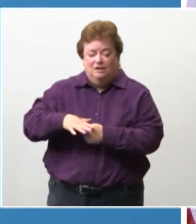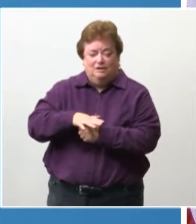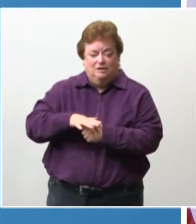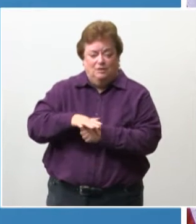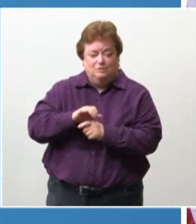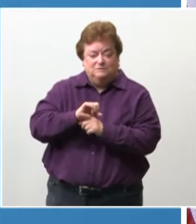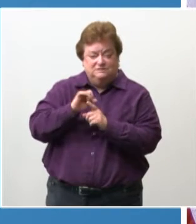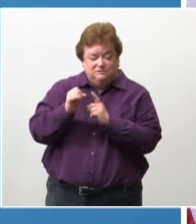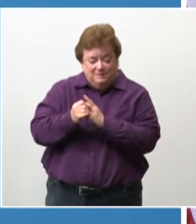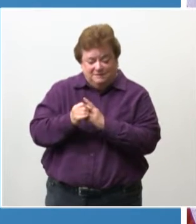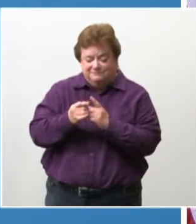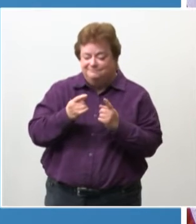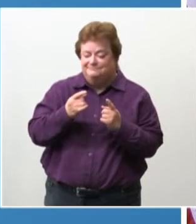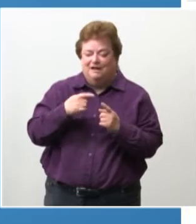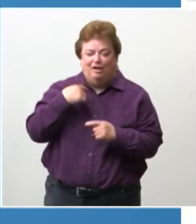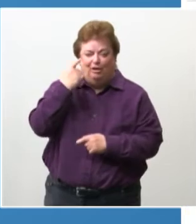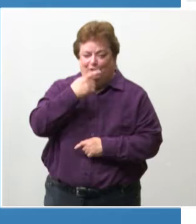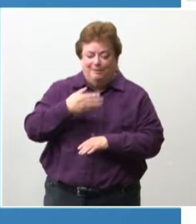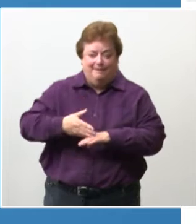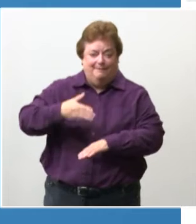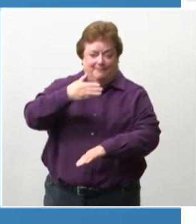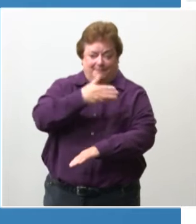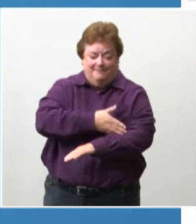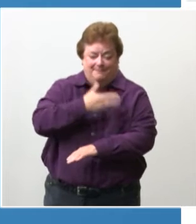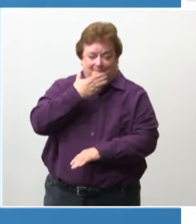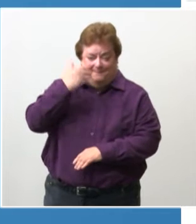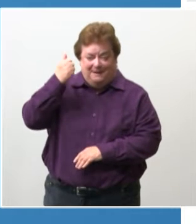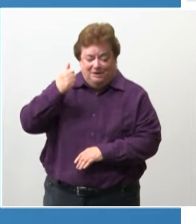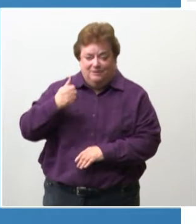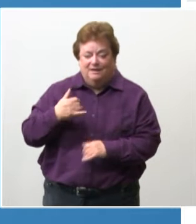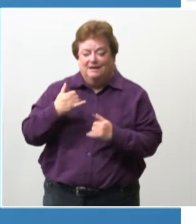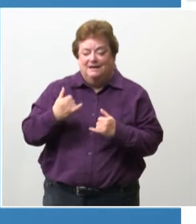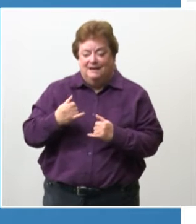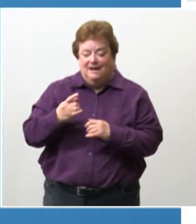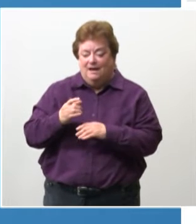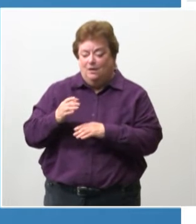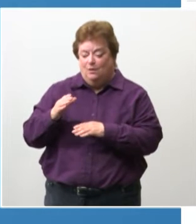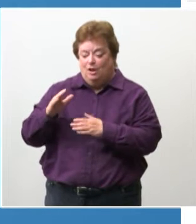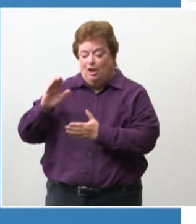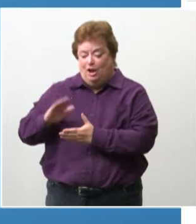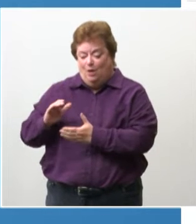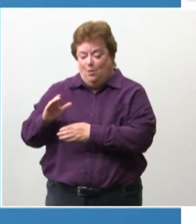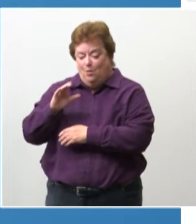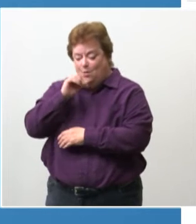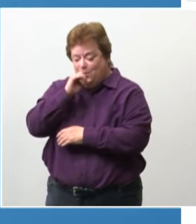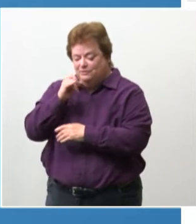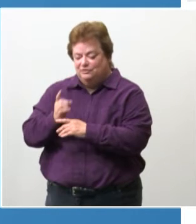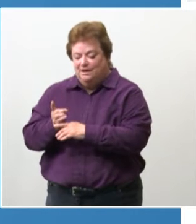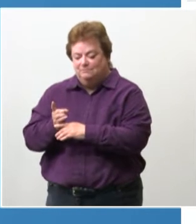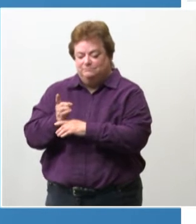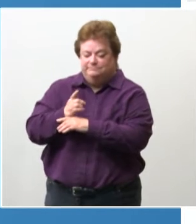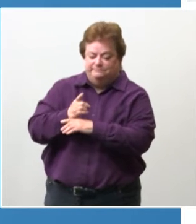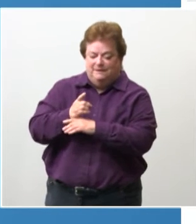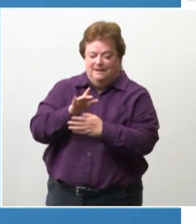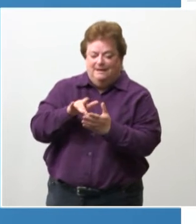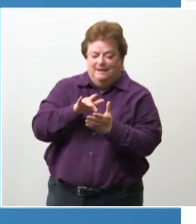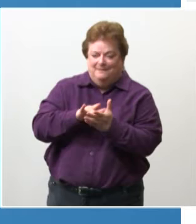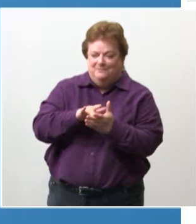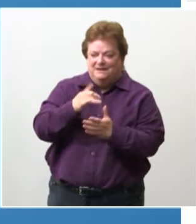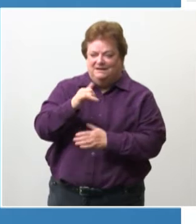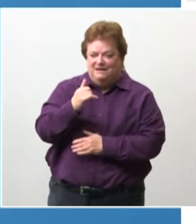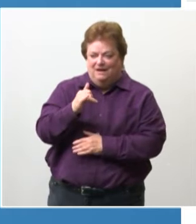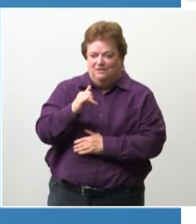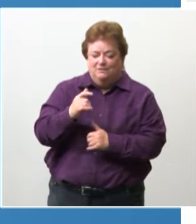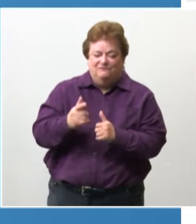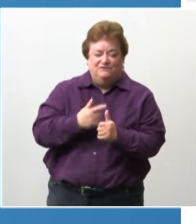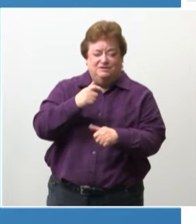situation is looking even better. This week, the risk dial will be moving from low orange to mid yellow. It's the first time the dial has